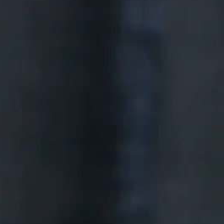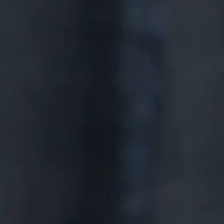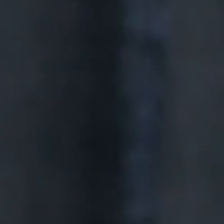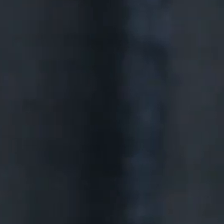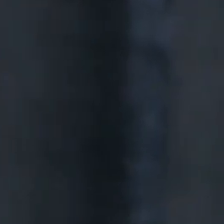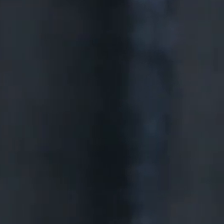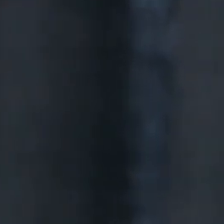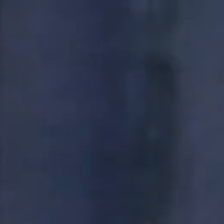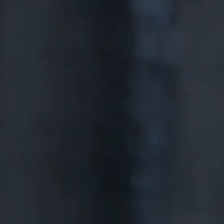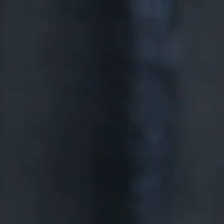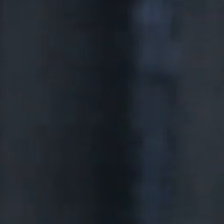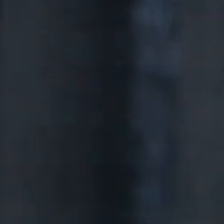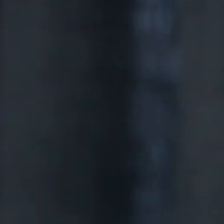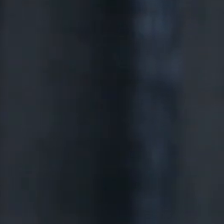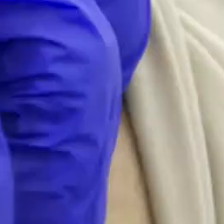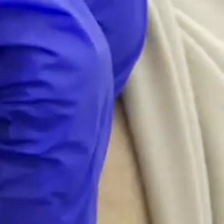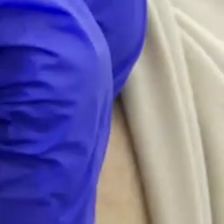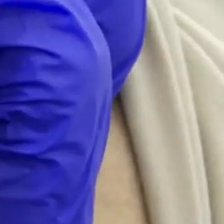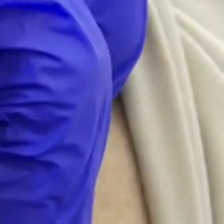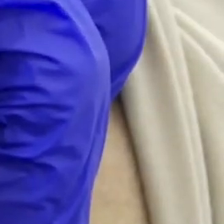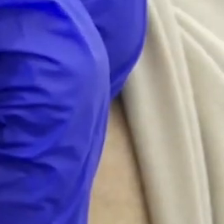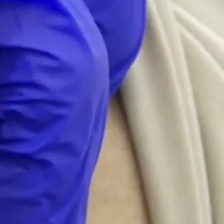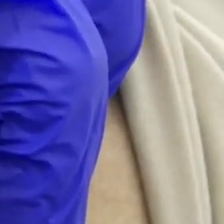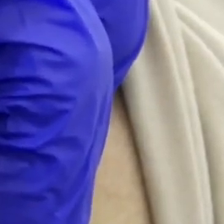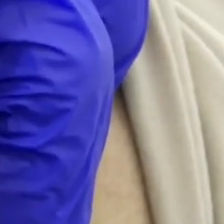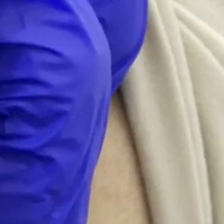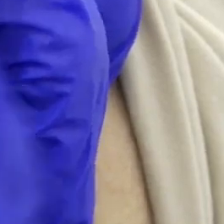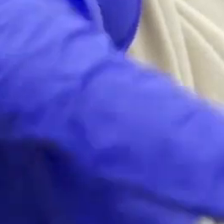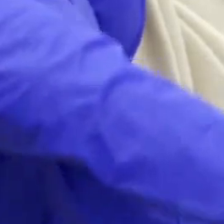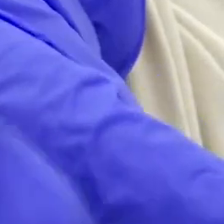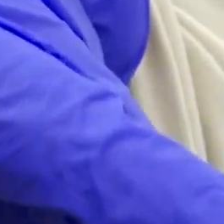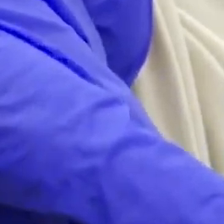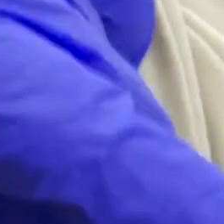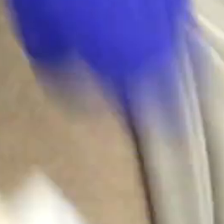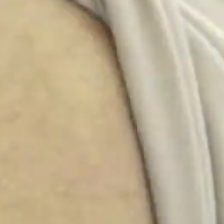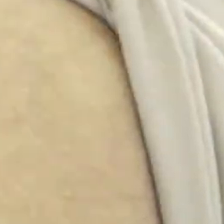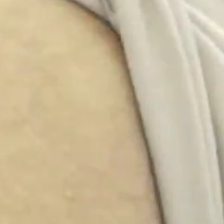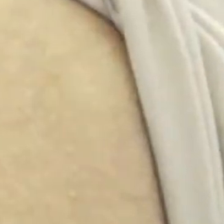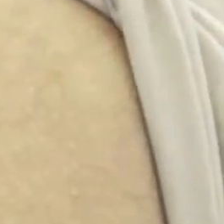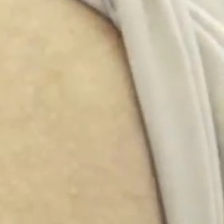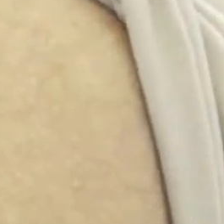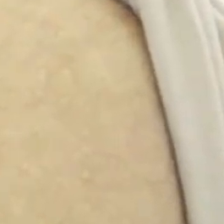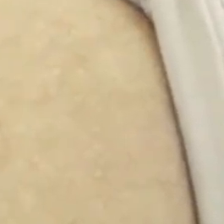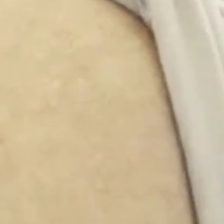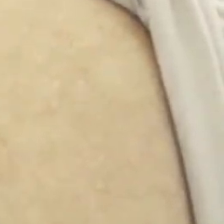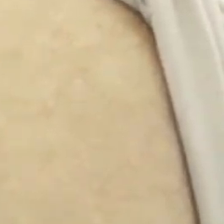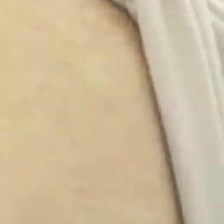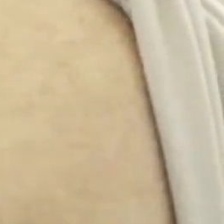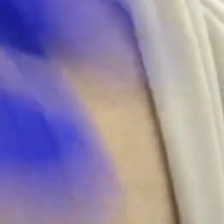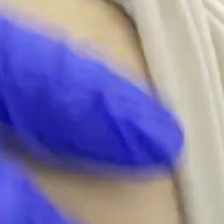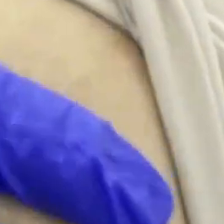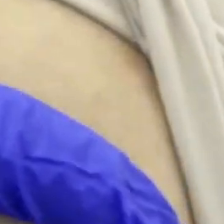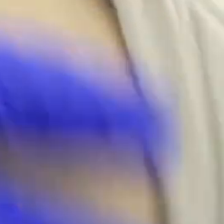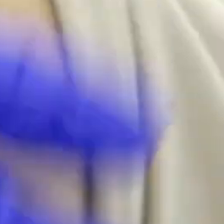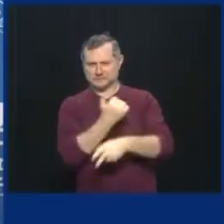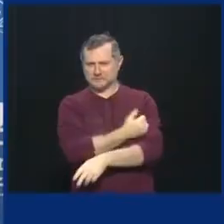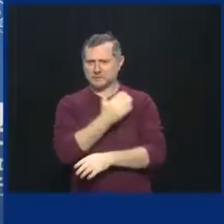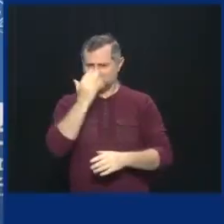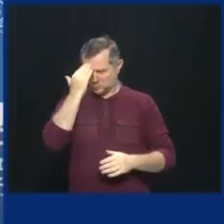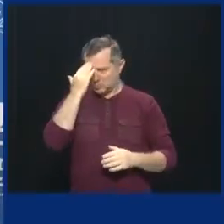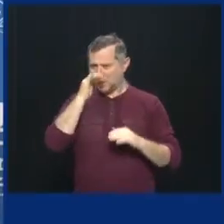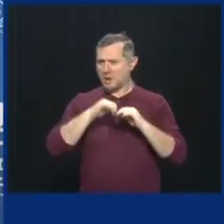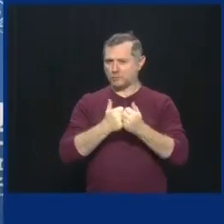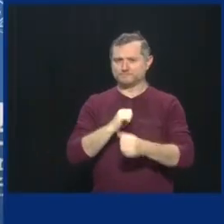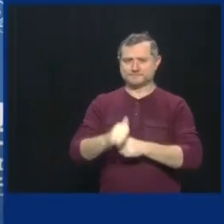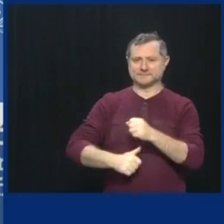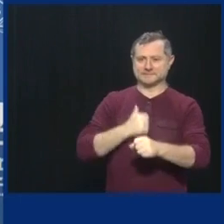she announced a $65 million program to make sure New Yorkers get booster shots to protect from Delta and other COVID variants. We